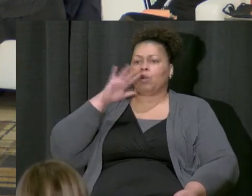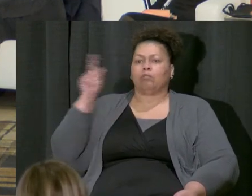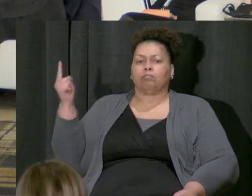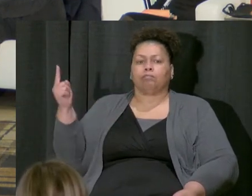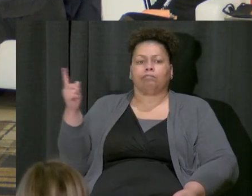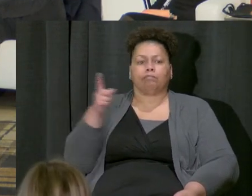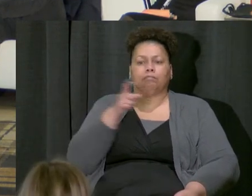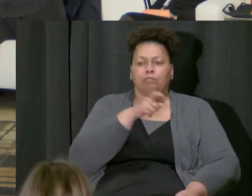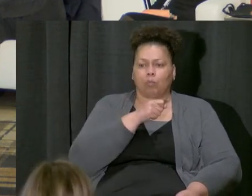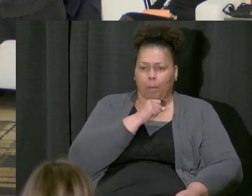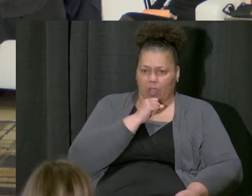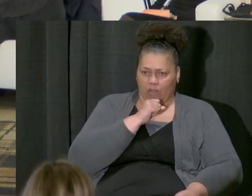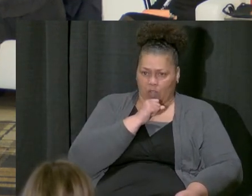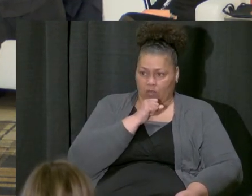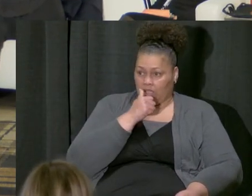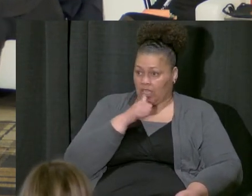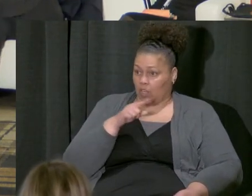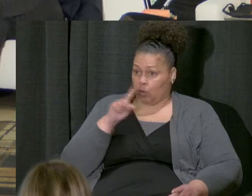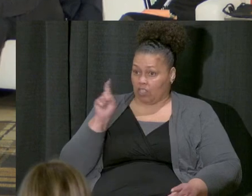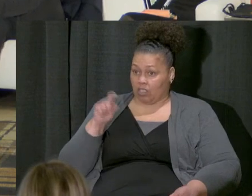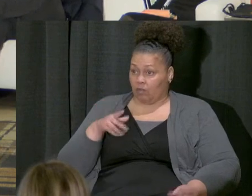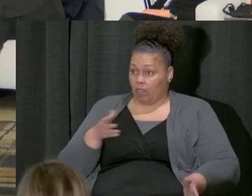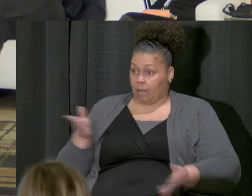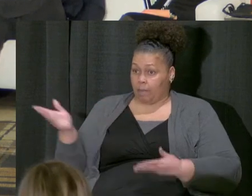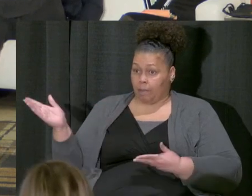microphone. Does anybody have any questions for our panelists?